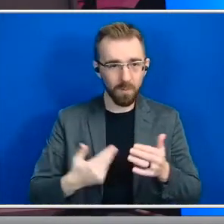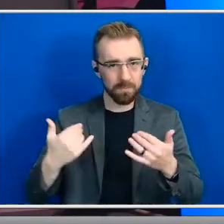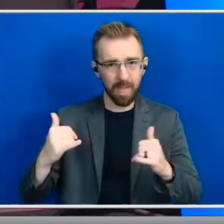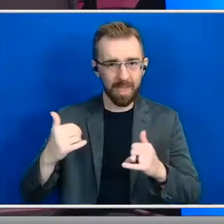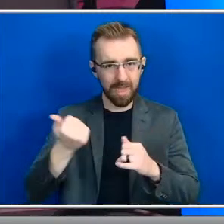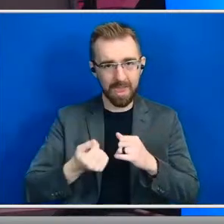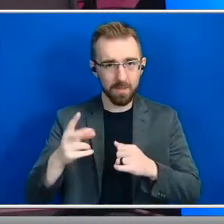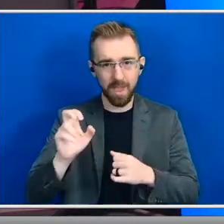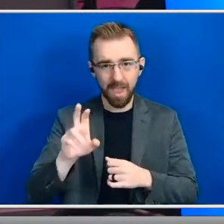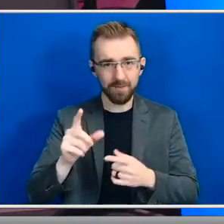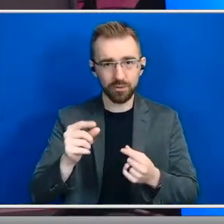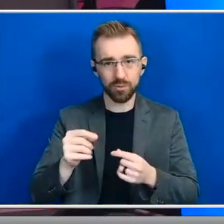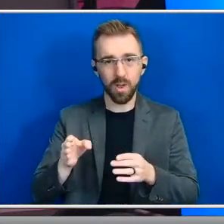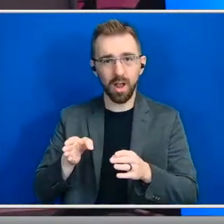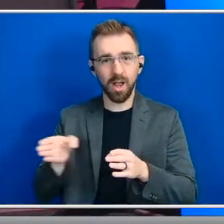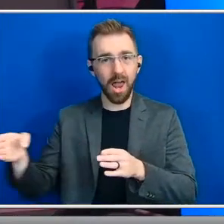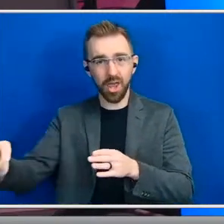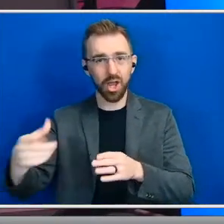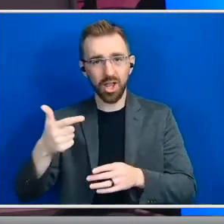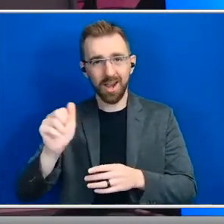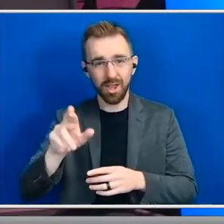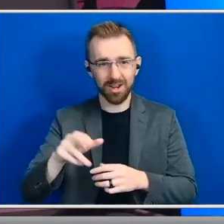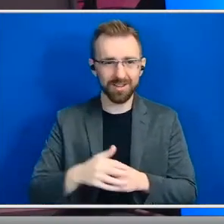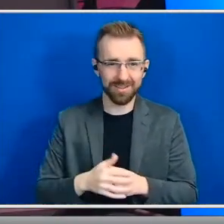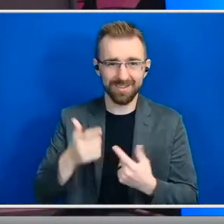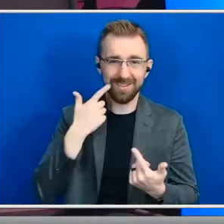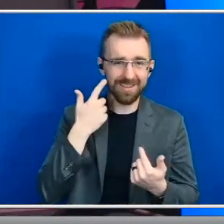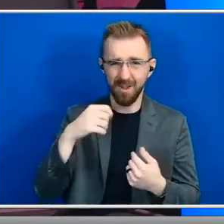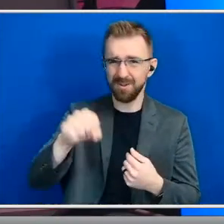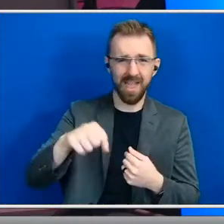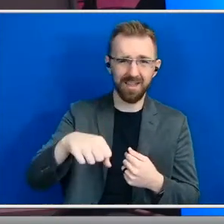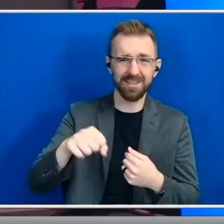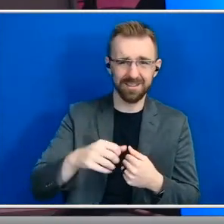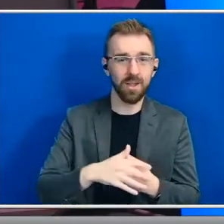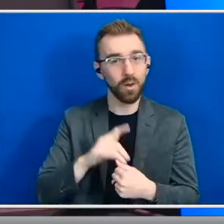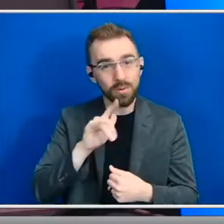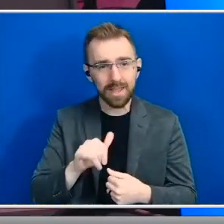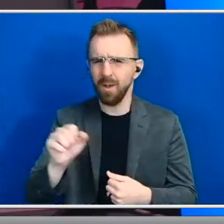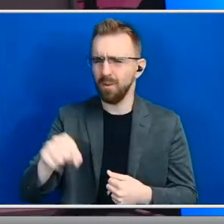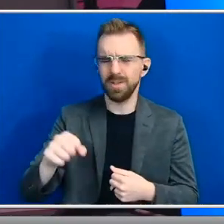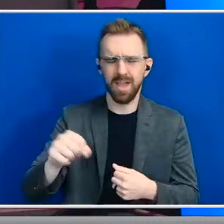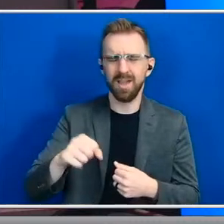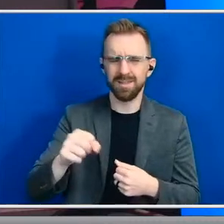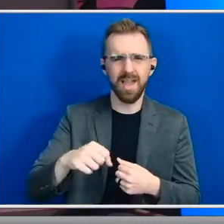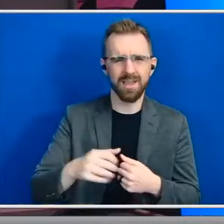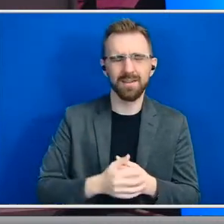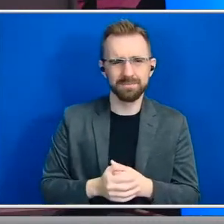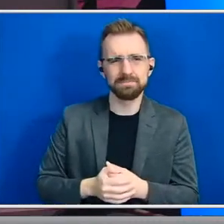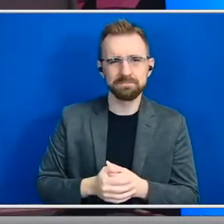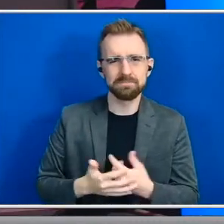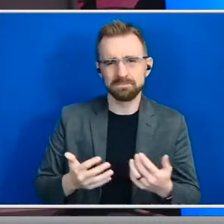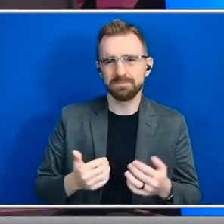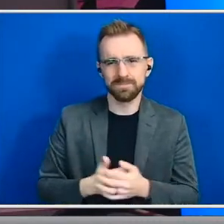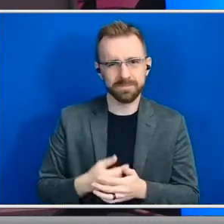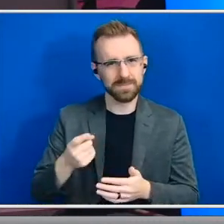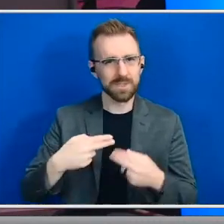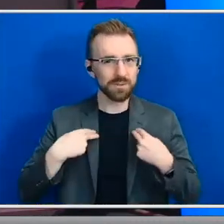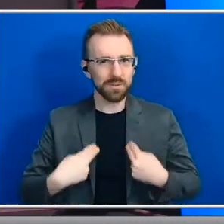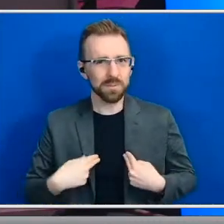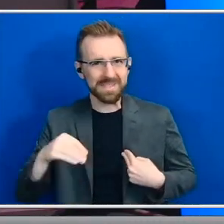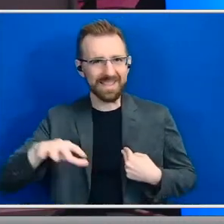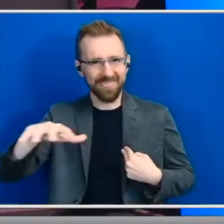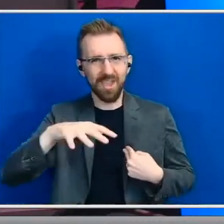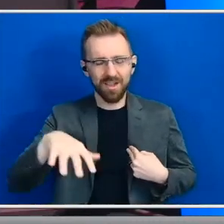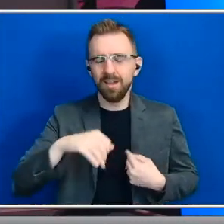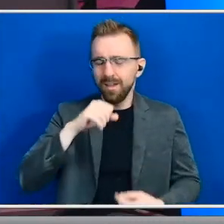ball? Oh, yes. Oh, yes. Oh, really? Yeah. Oh, yes. Okay, yes, okay. Yes. So there are humans. Yeah.